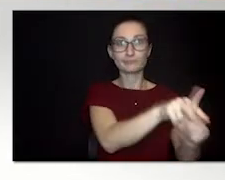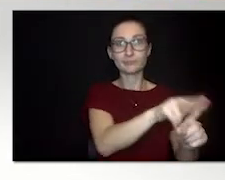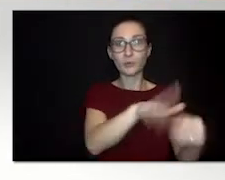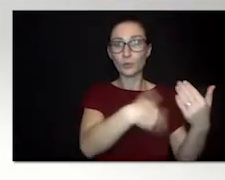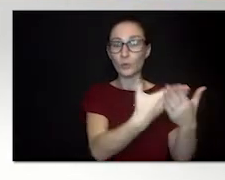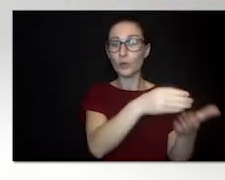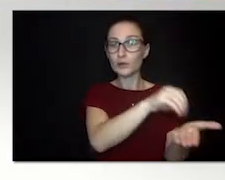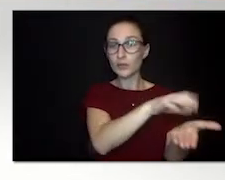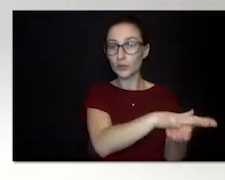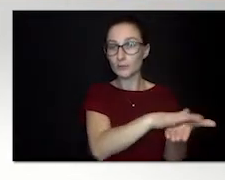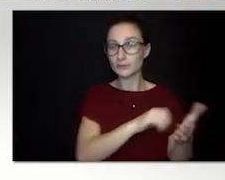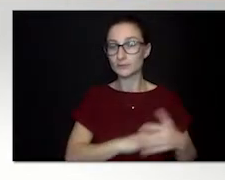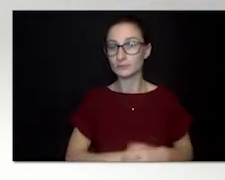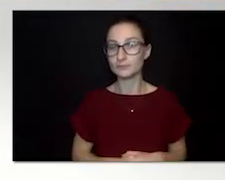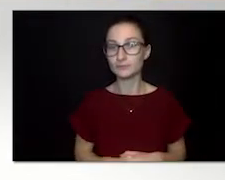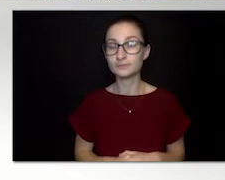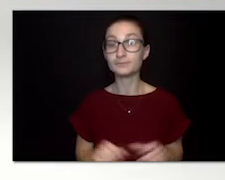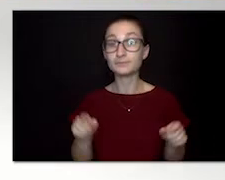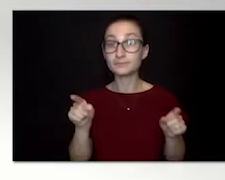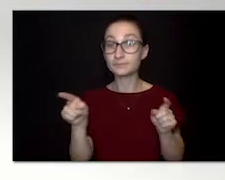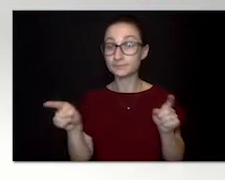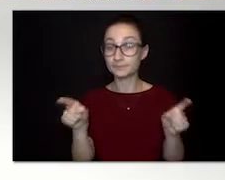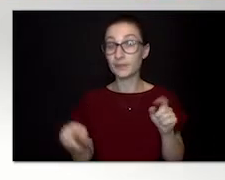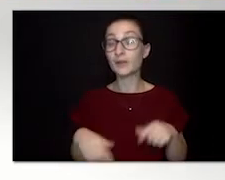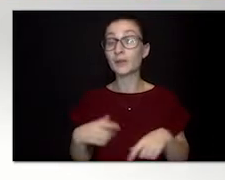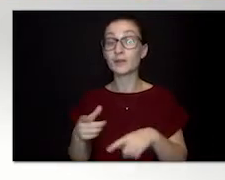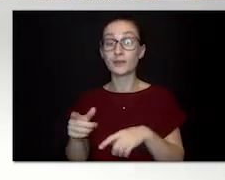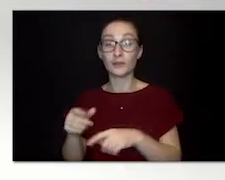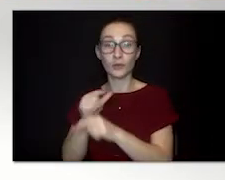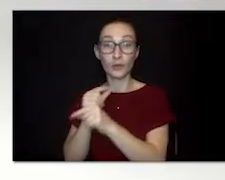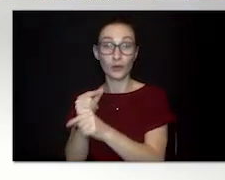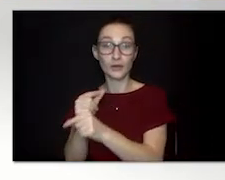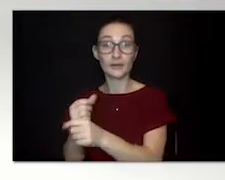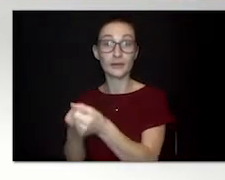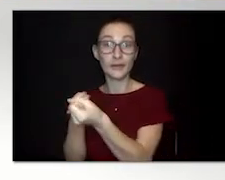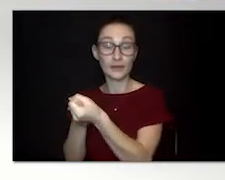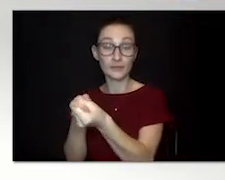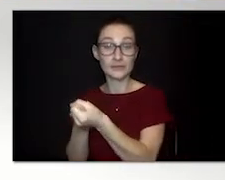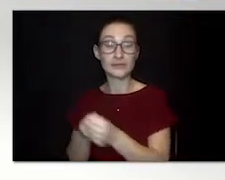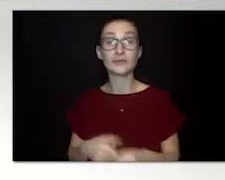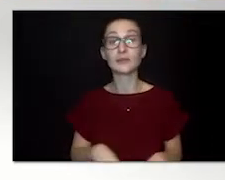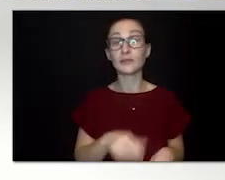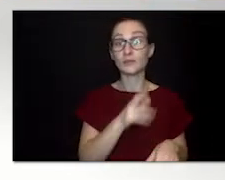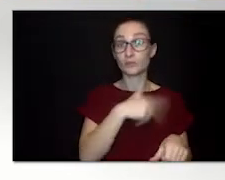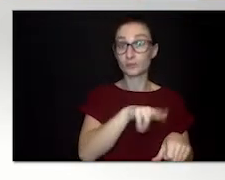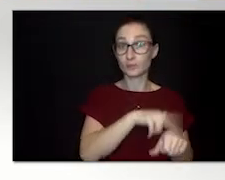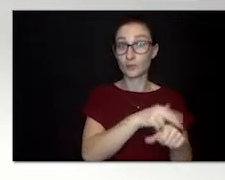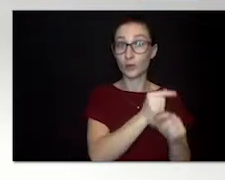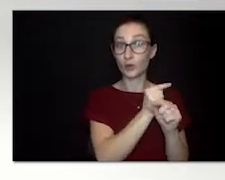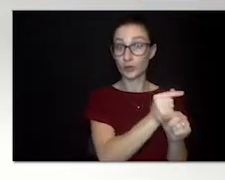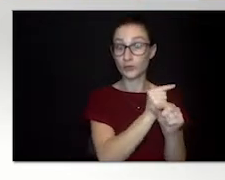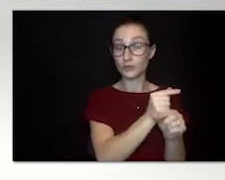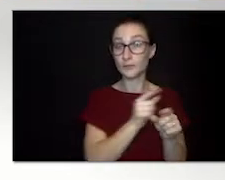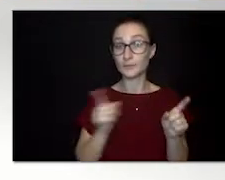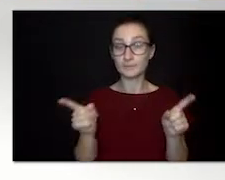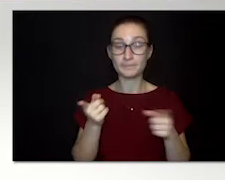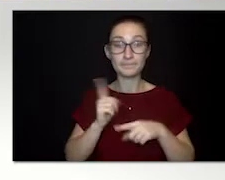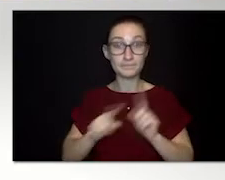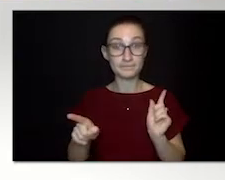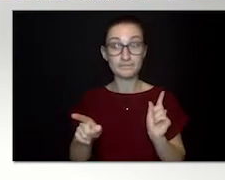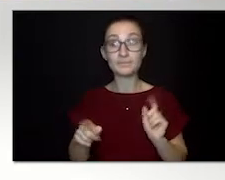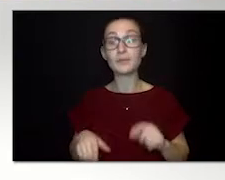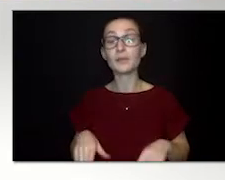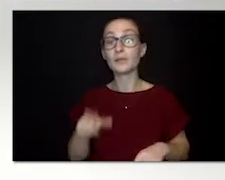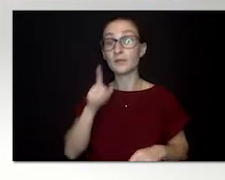filed. The other main difference between a guardian advocacy and a regular guardianship is that under a guardian